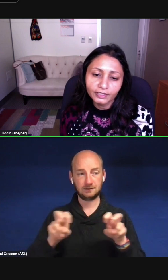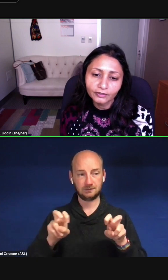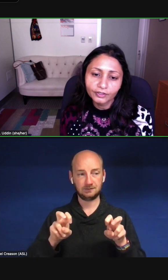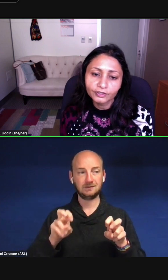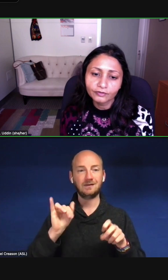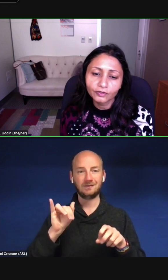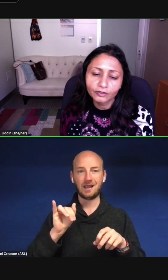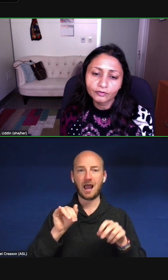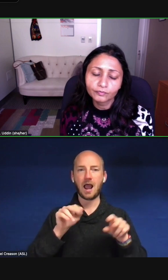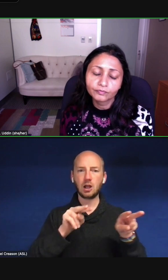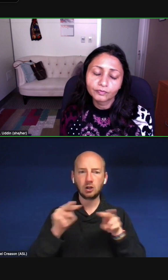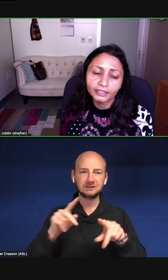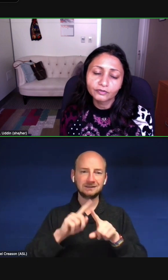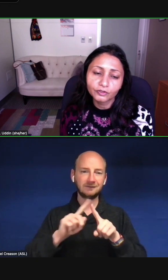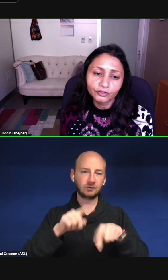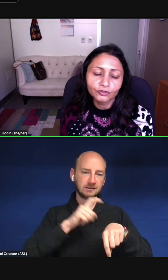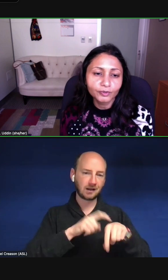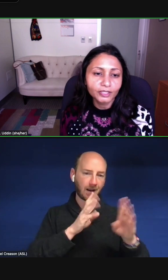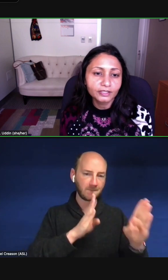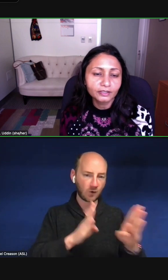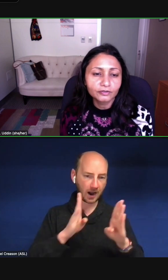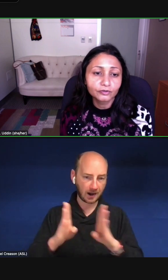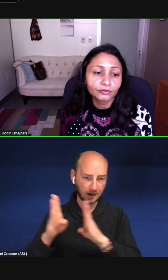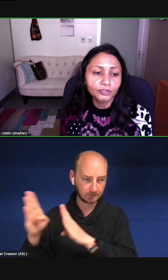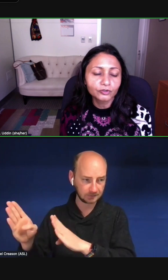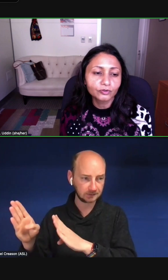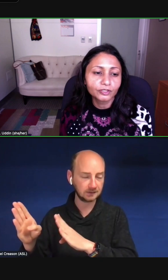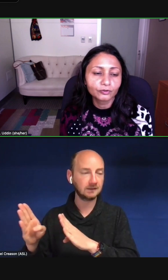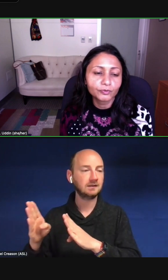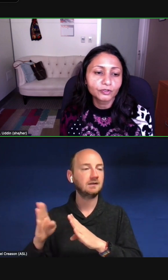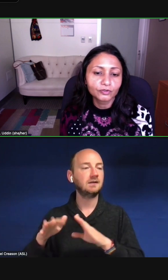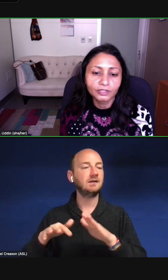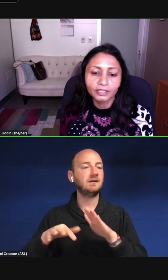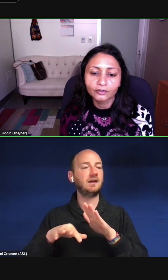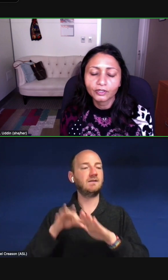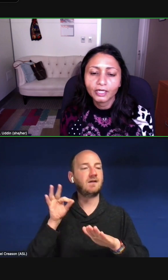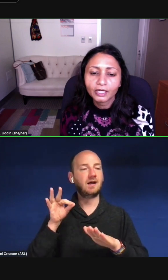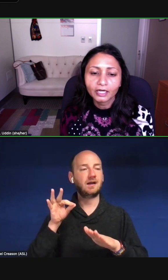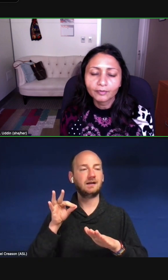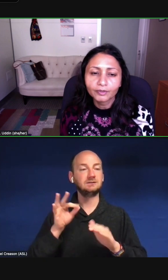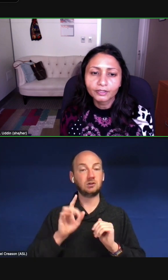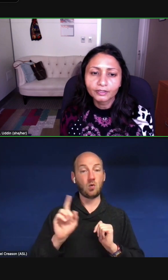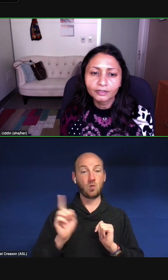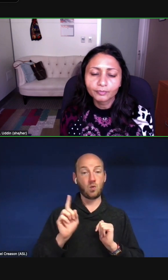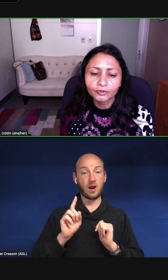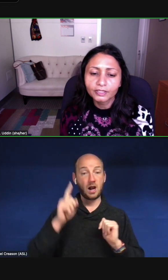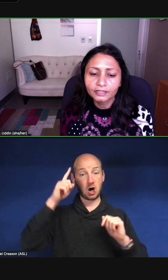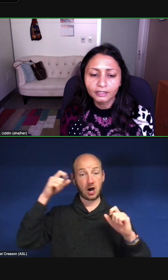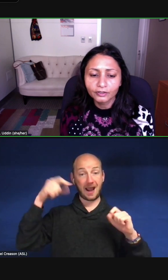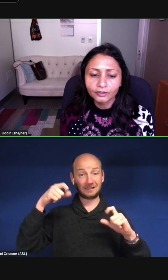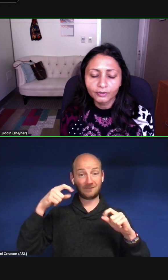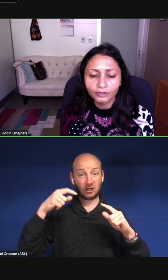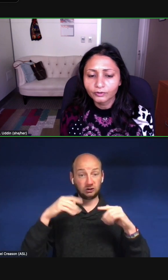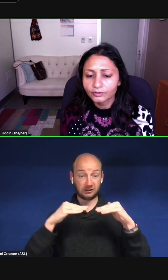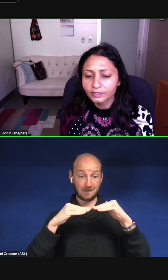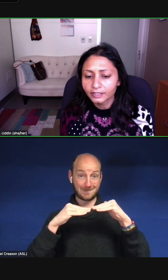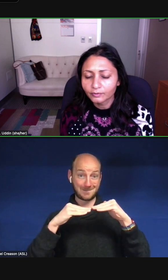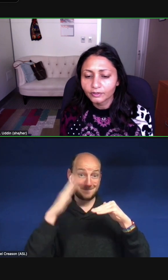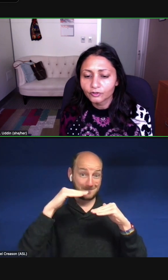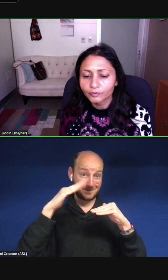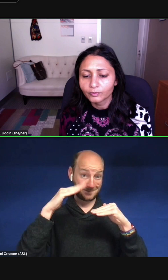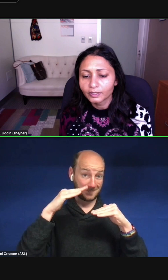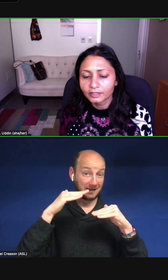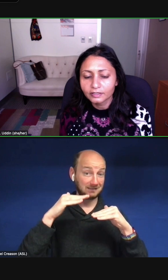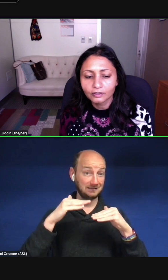and finds areas of activation surpassing a certain threshold and groups those together. But the point is here that we don't use